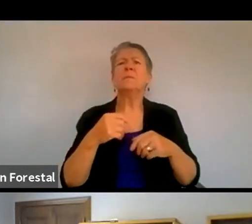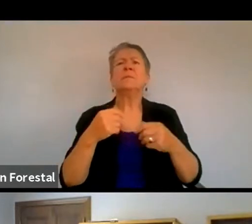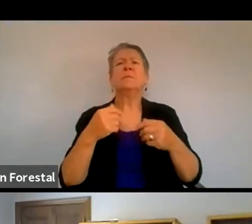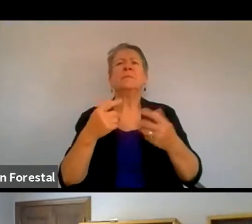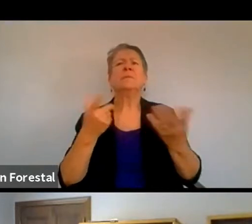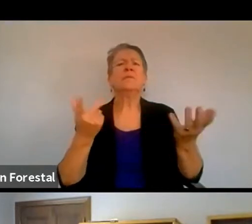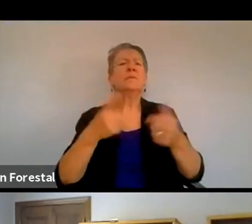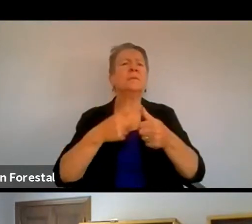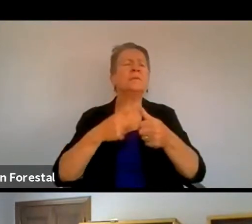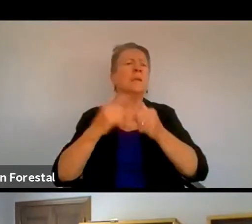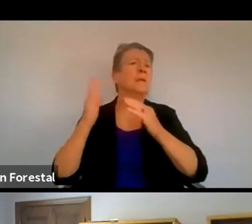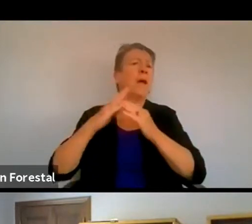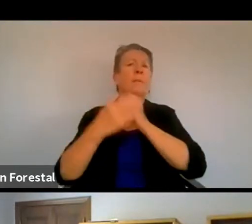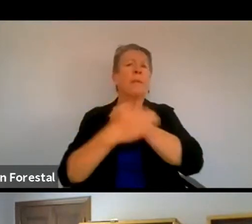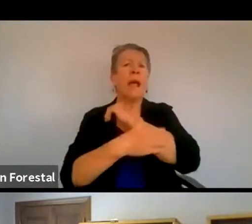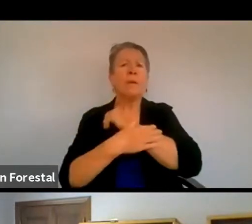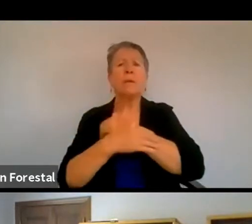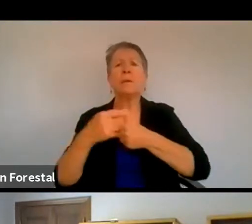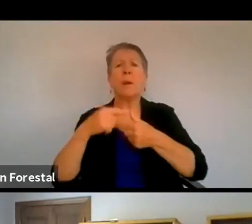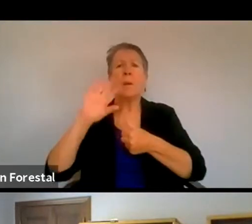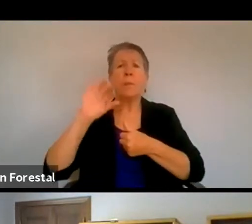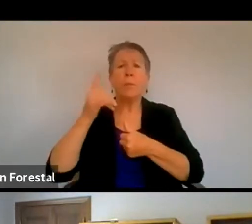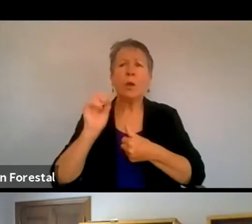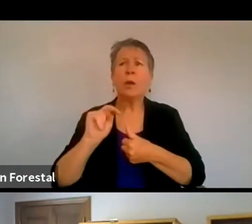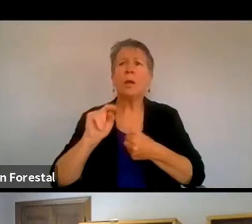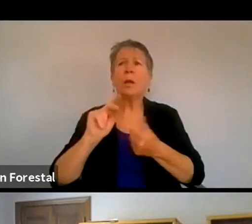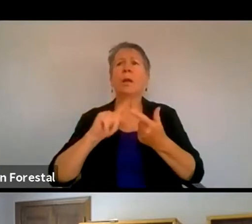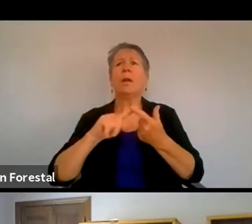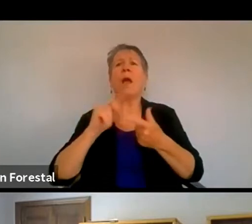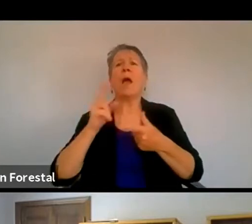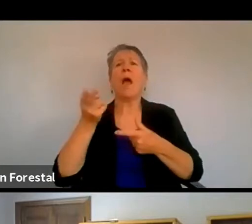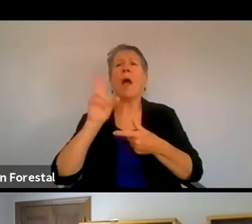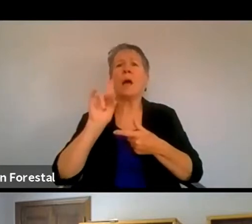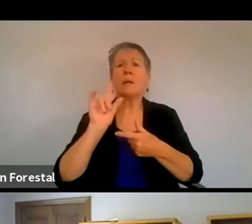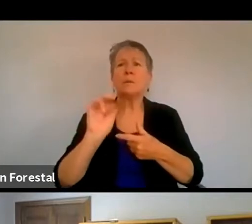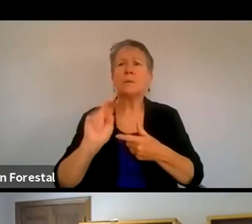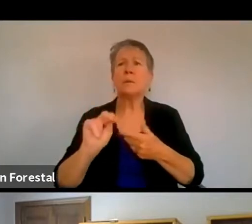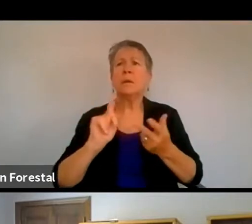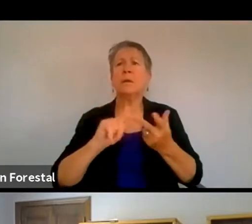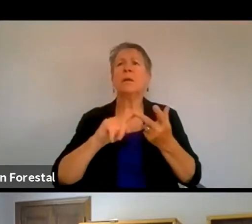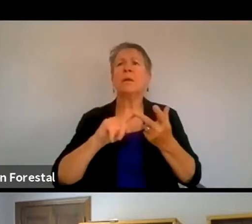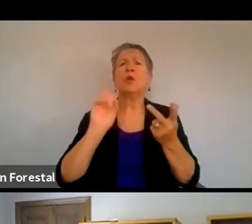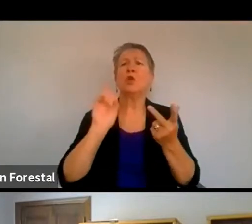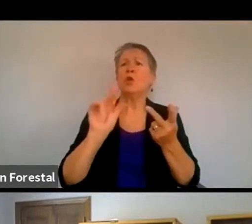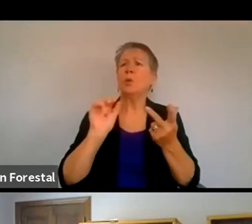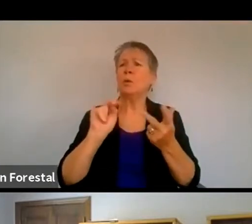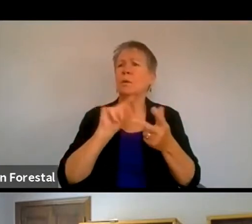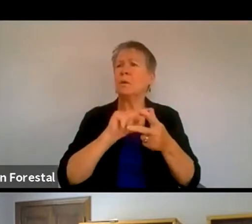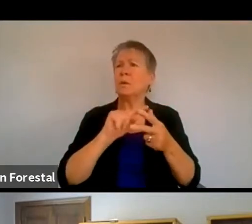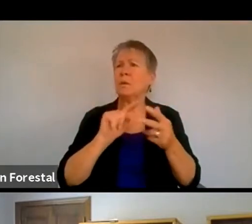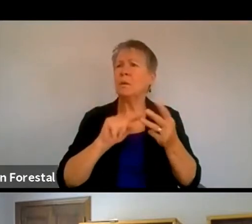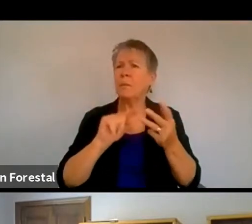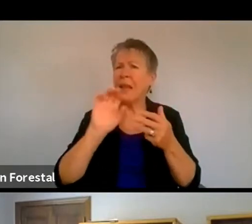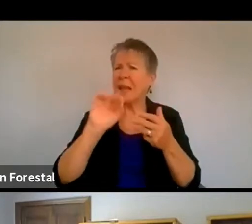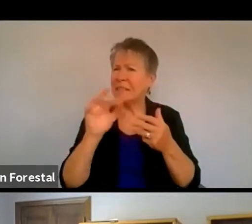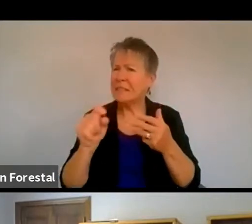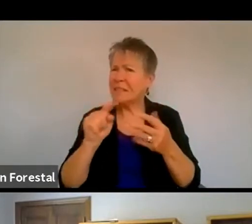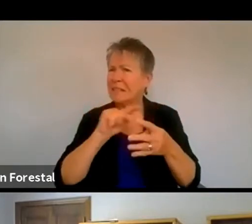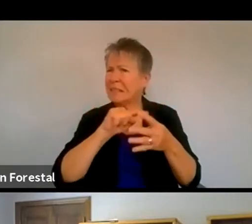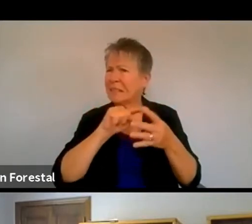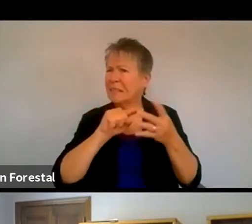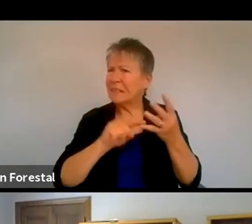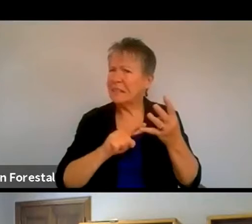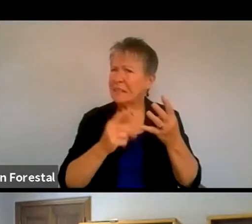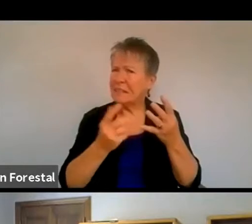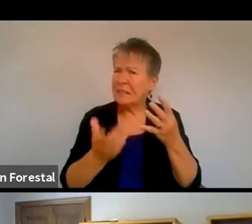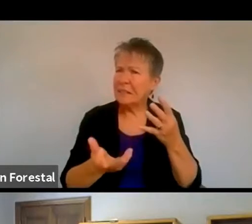and local health officials are doing an extraordinary job. Sadly, they know how to deal with this because they've lived through hell and back in the spring, are doing